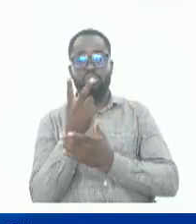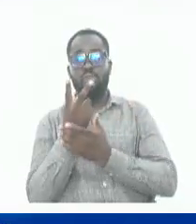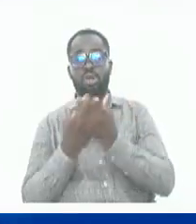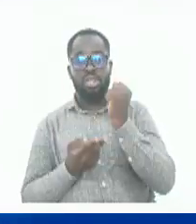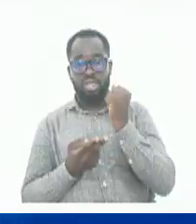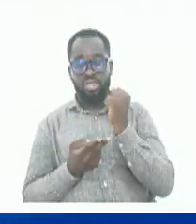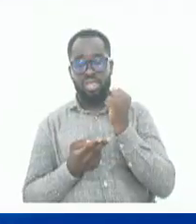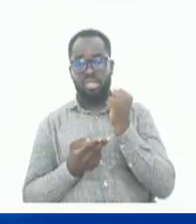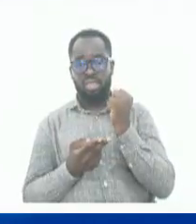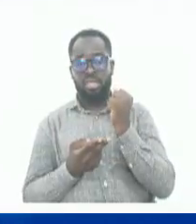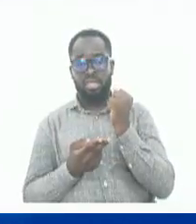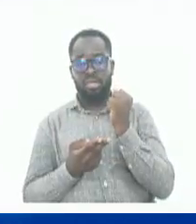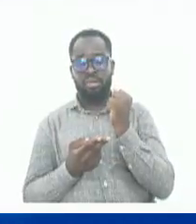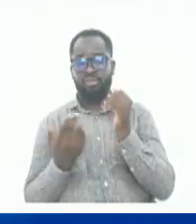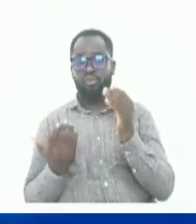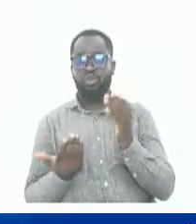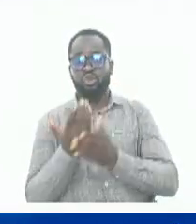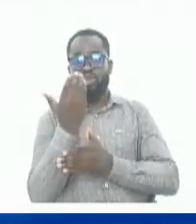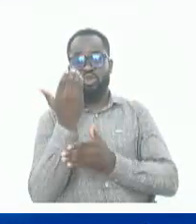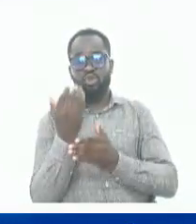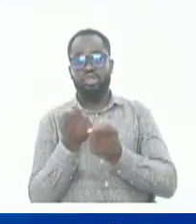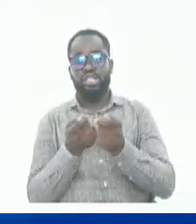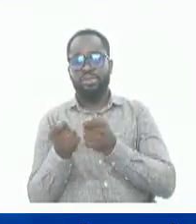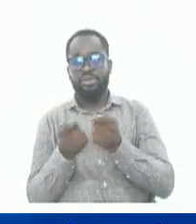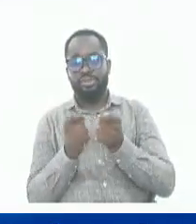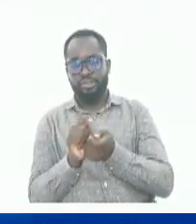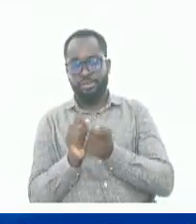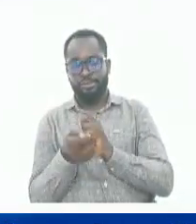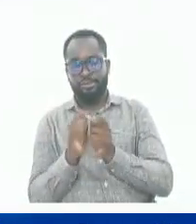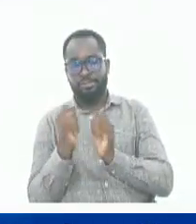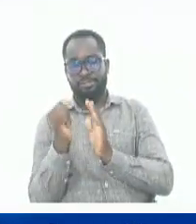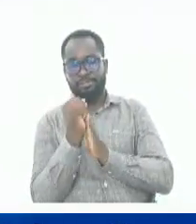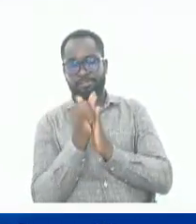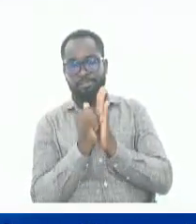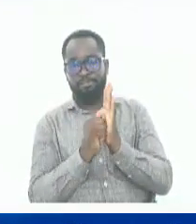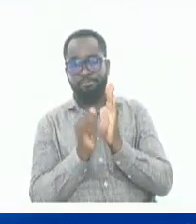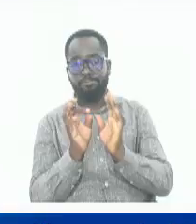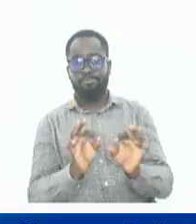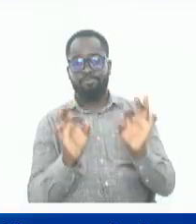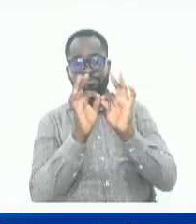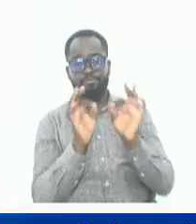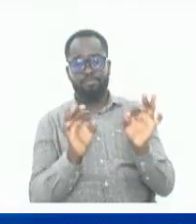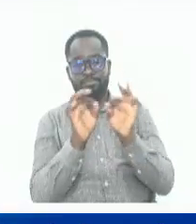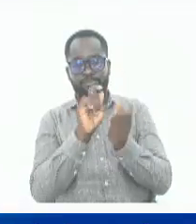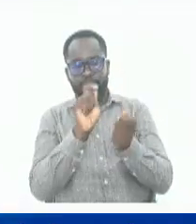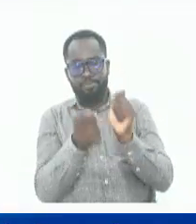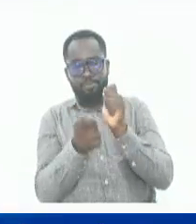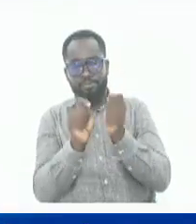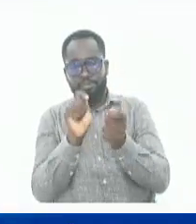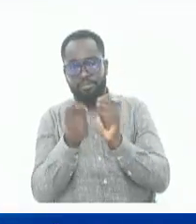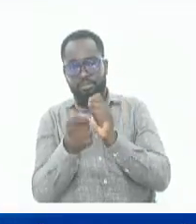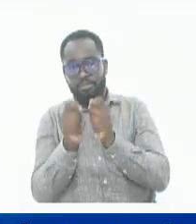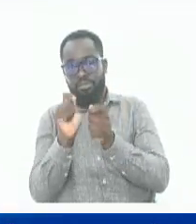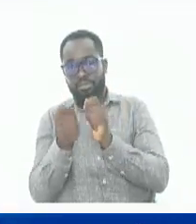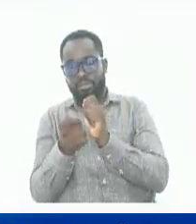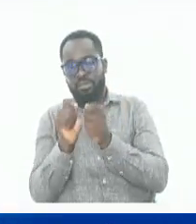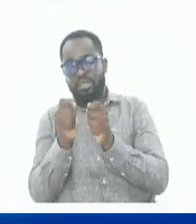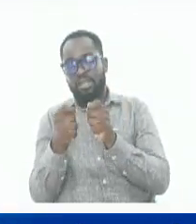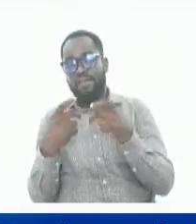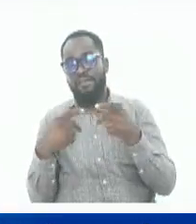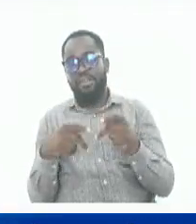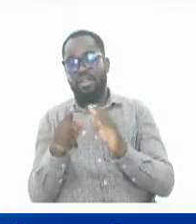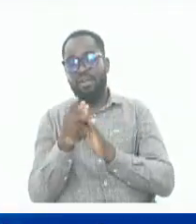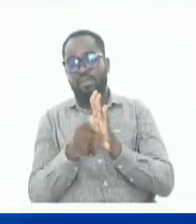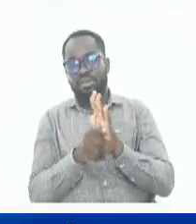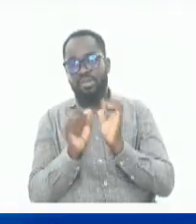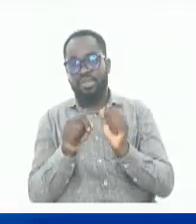fund. The new administration's reform agenda to restructure key sectors signals a shift in fiscal policy which